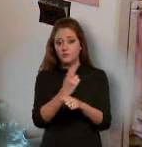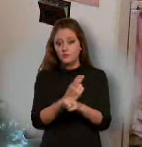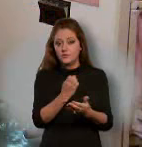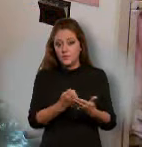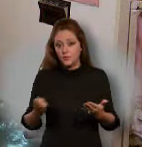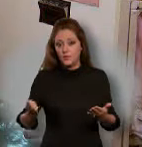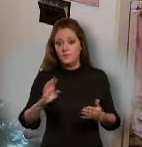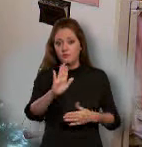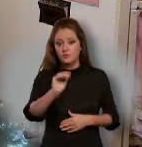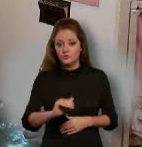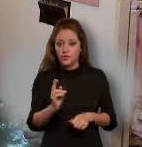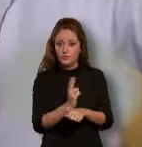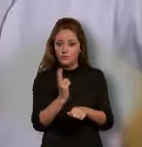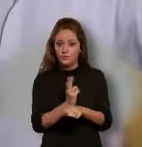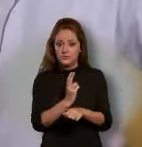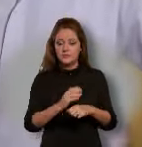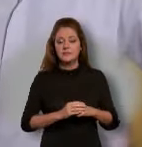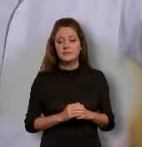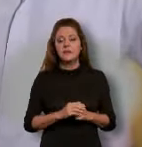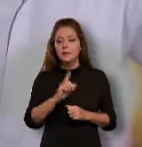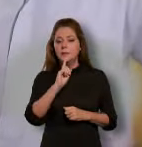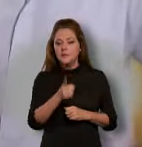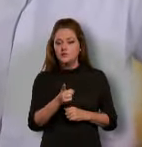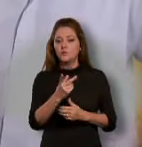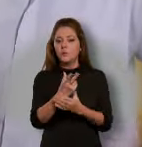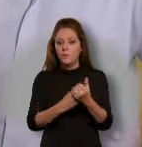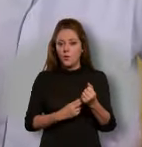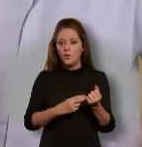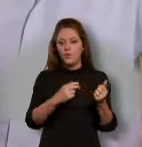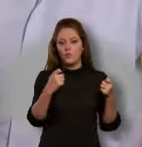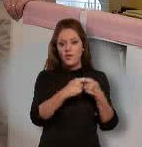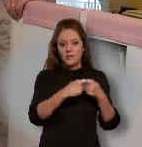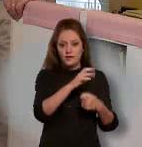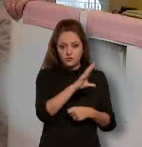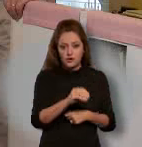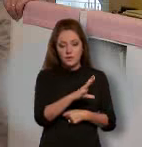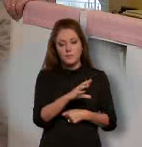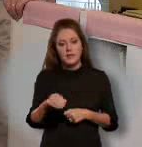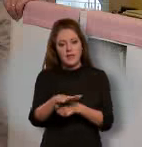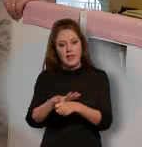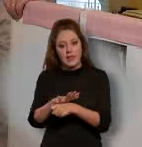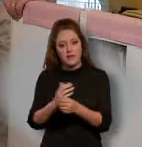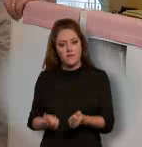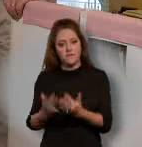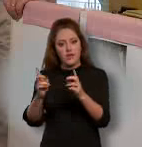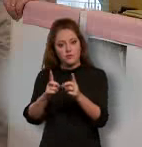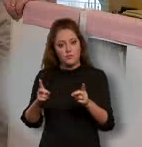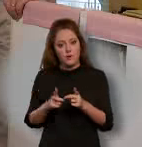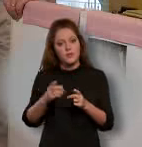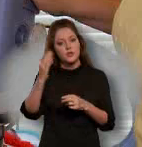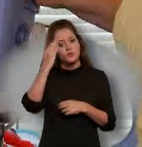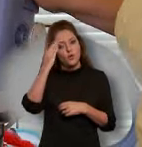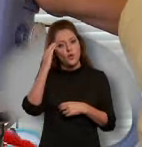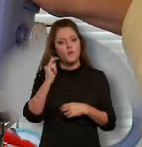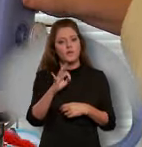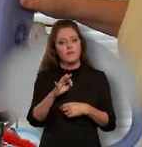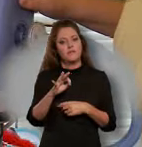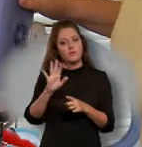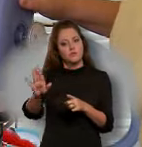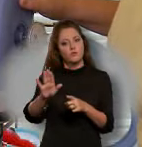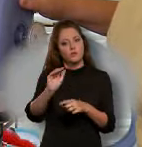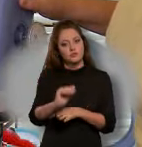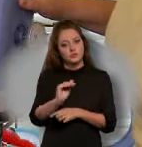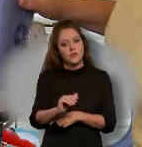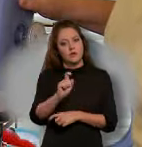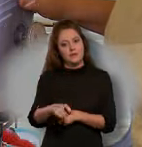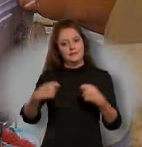equipment your child uses. Be sure that both your power company and local fire department have been told if your child depends on electricity for